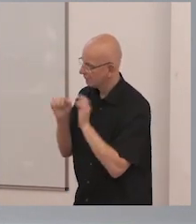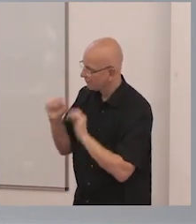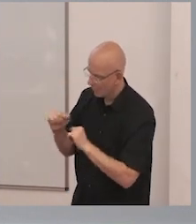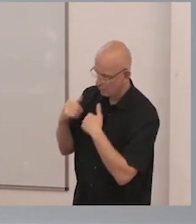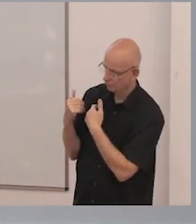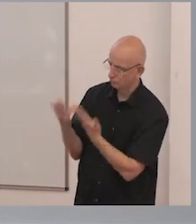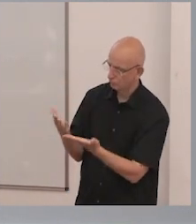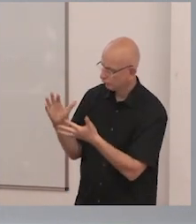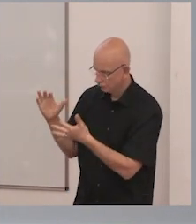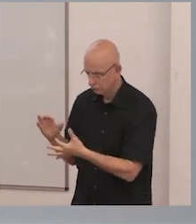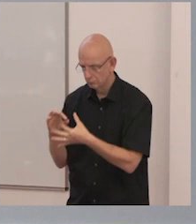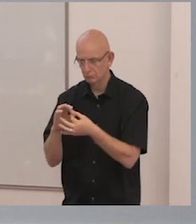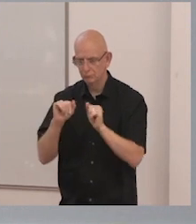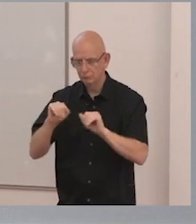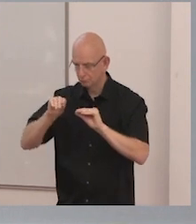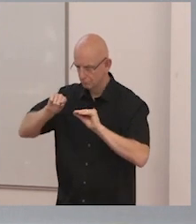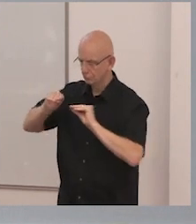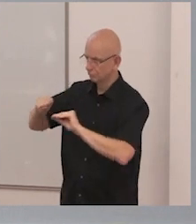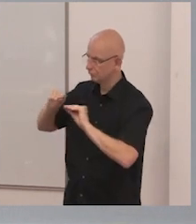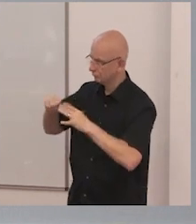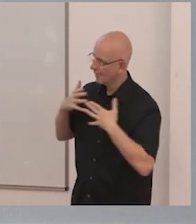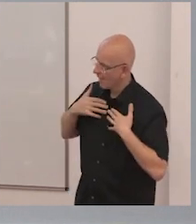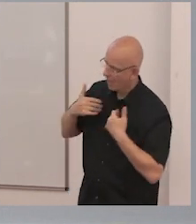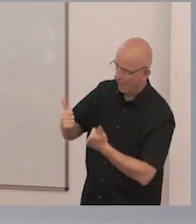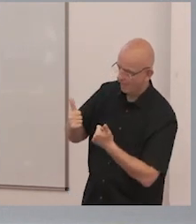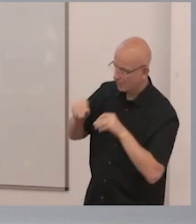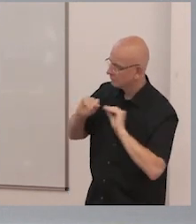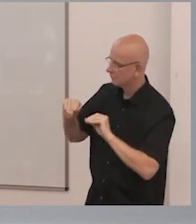a whole range of other services.